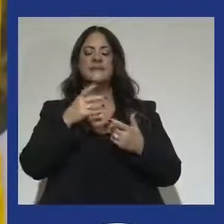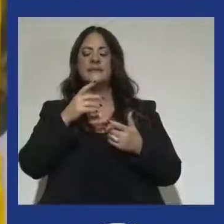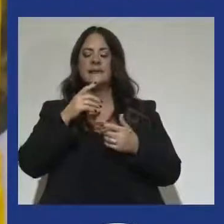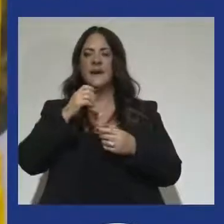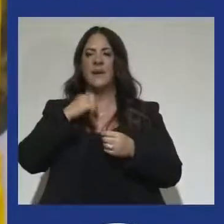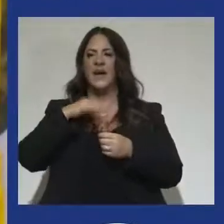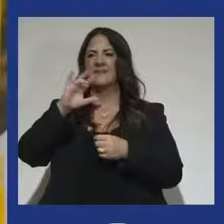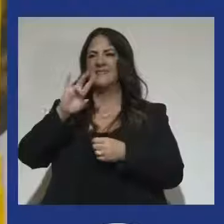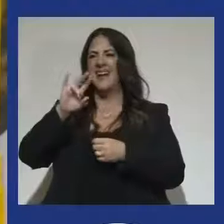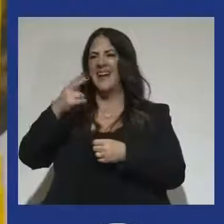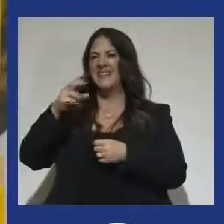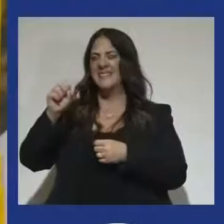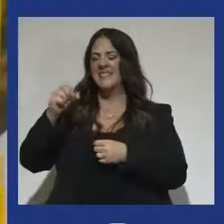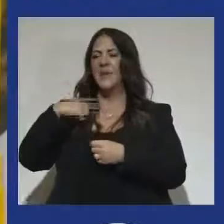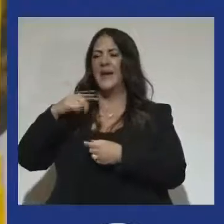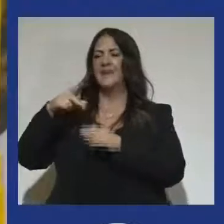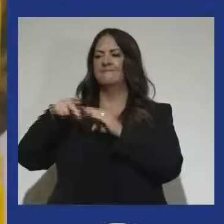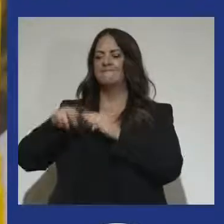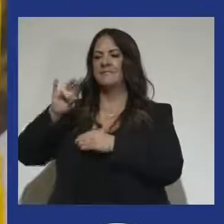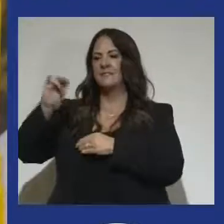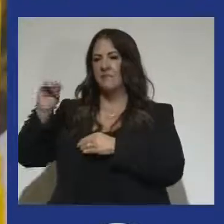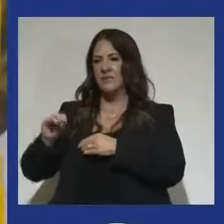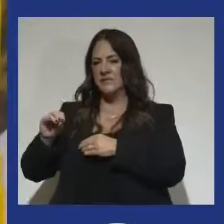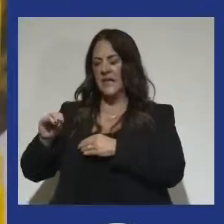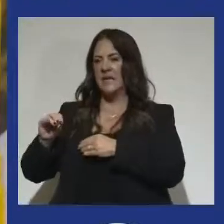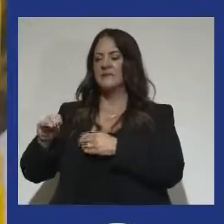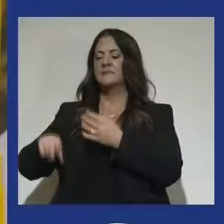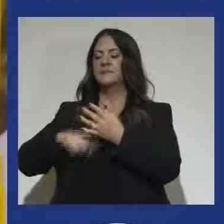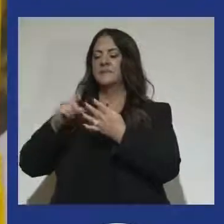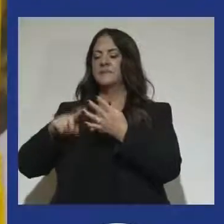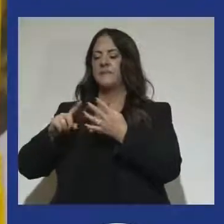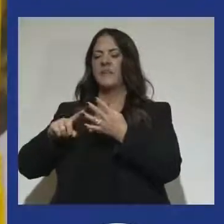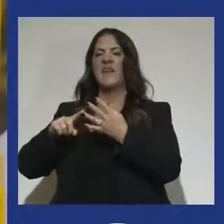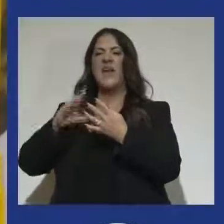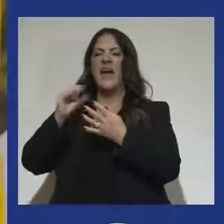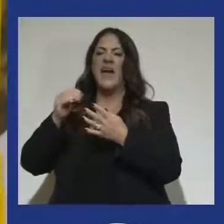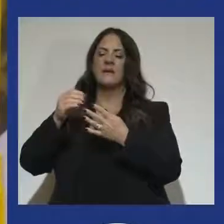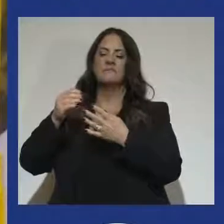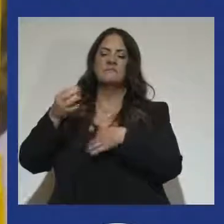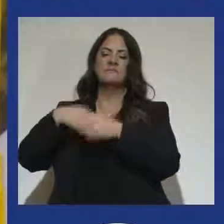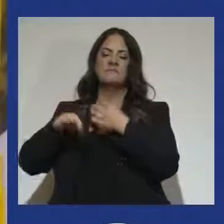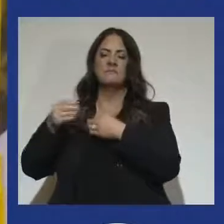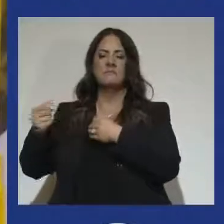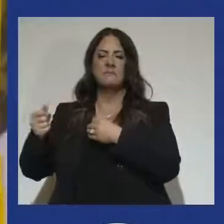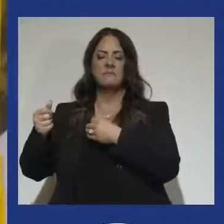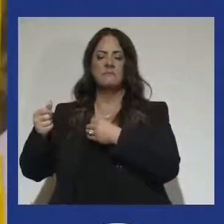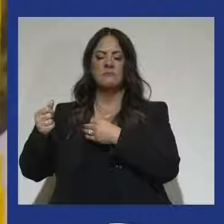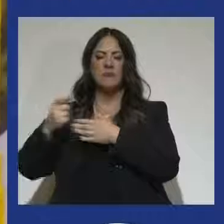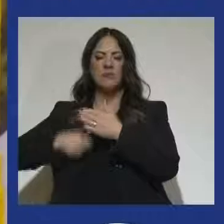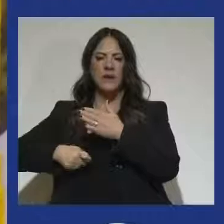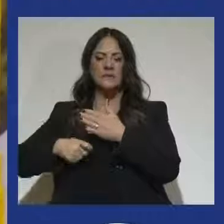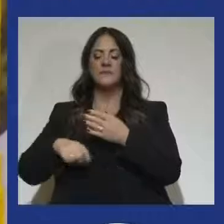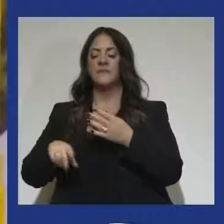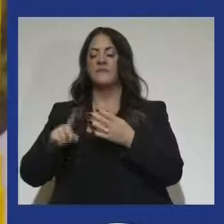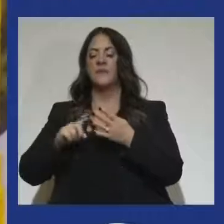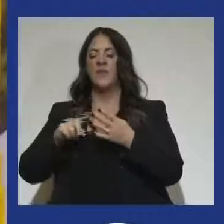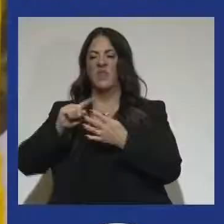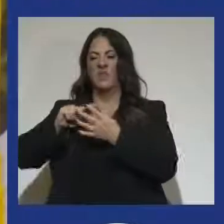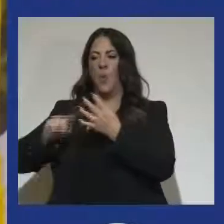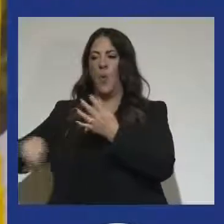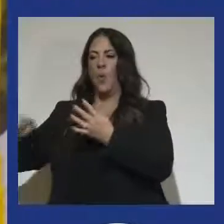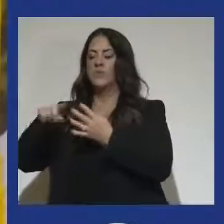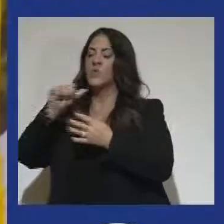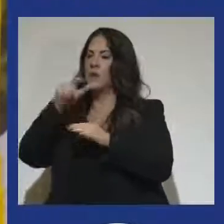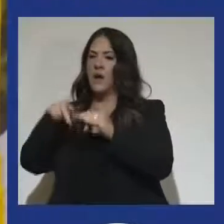in IHSS, as well as some reductions in provider rates. So those things have not been cut. They weren't